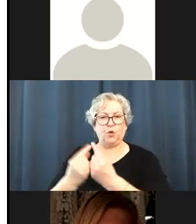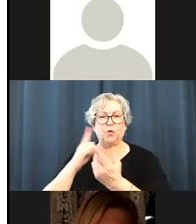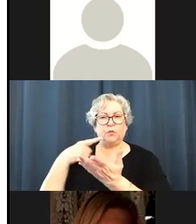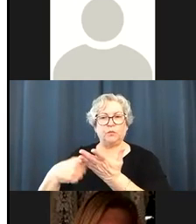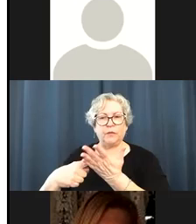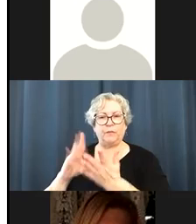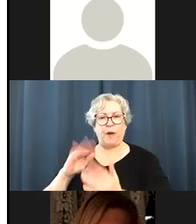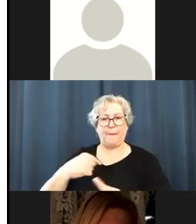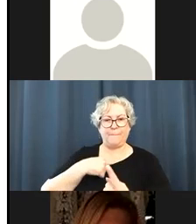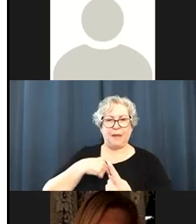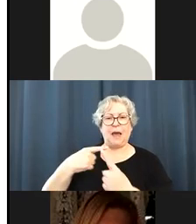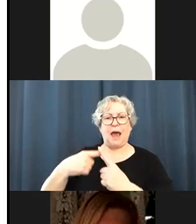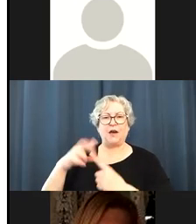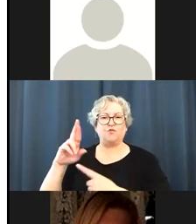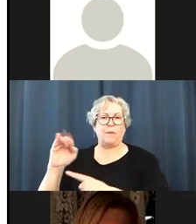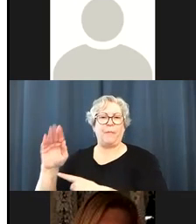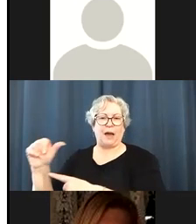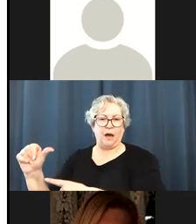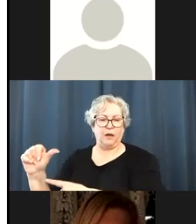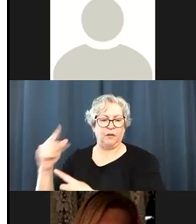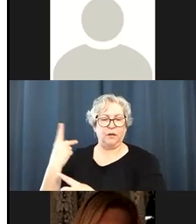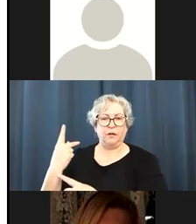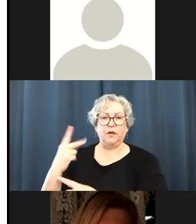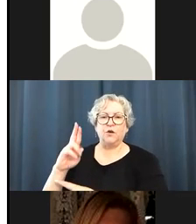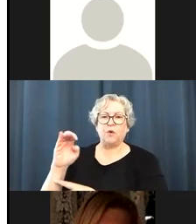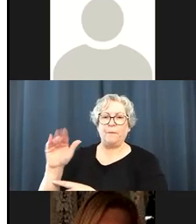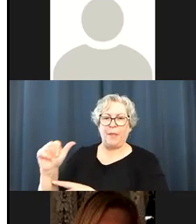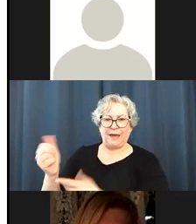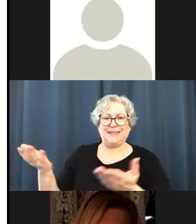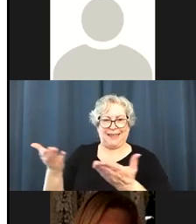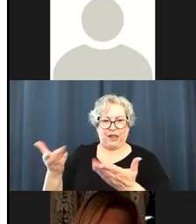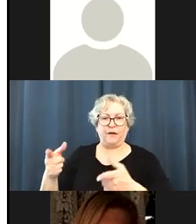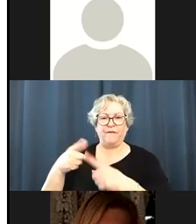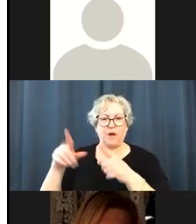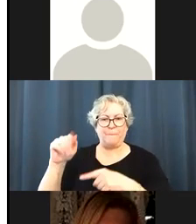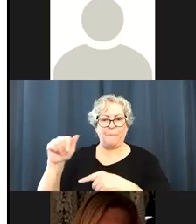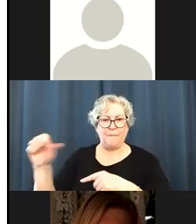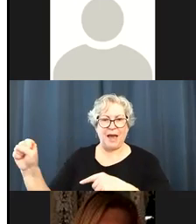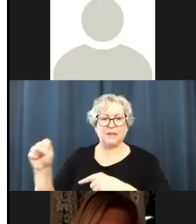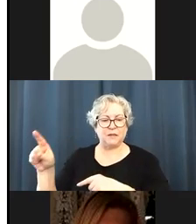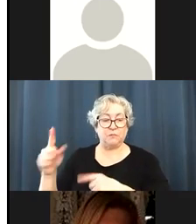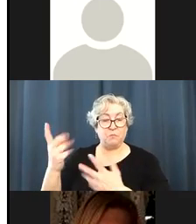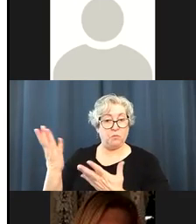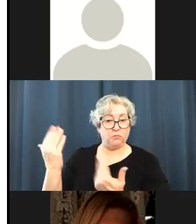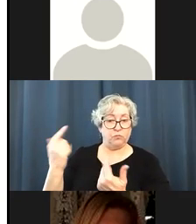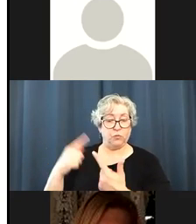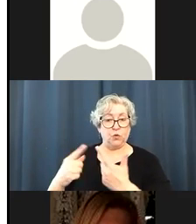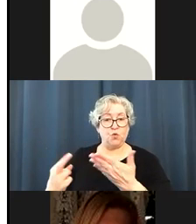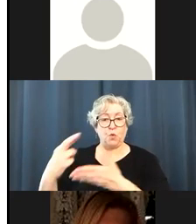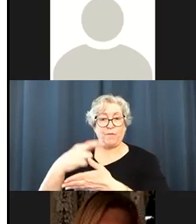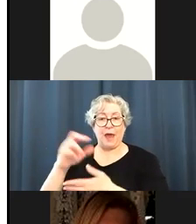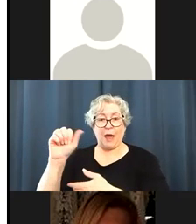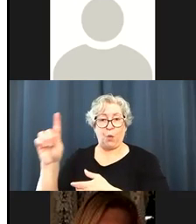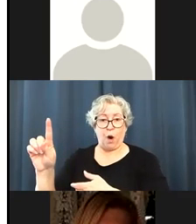between myself and Rebecca. So Rebecca, I believe, is on from Massachusetts, if she wants to review the A1